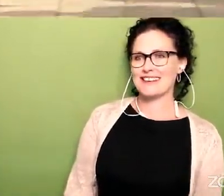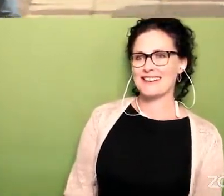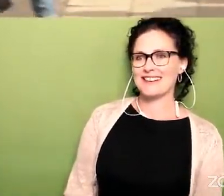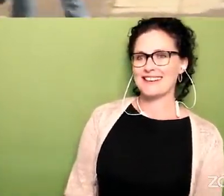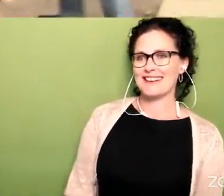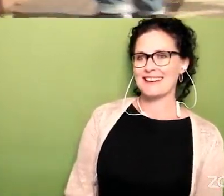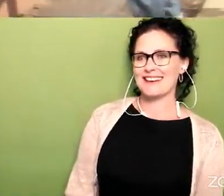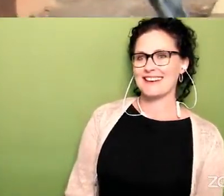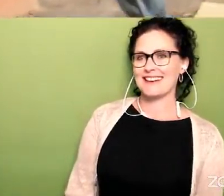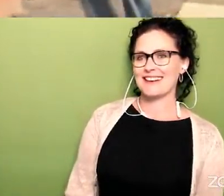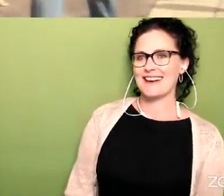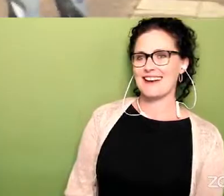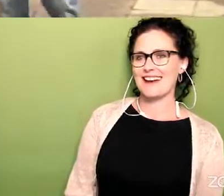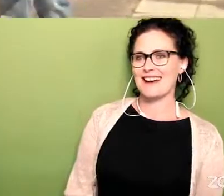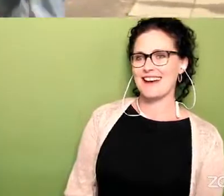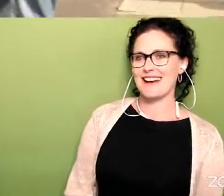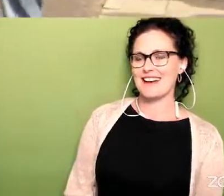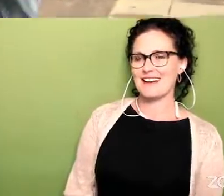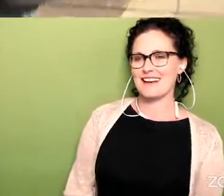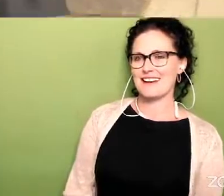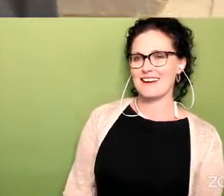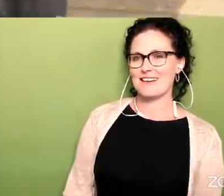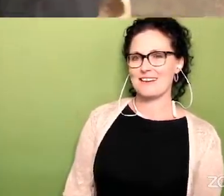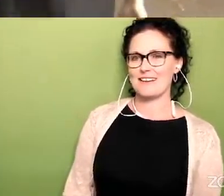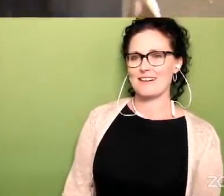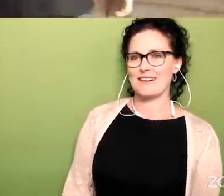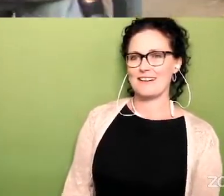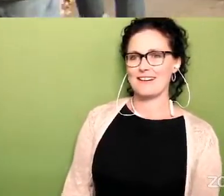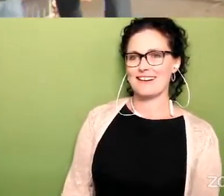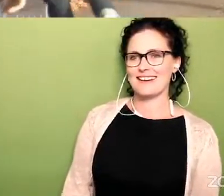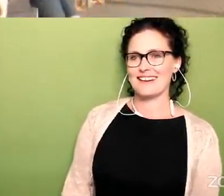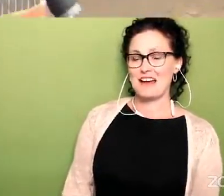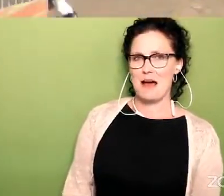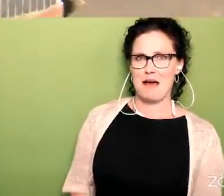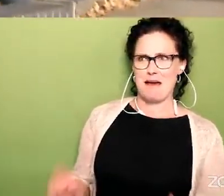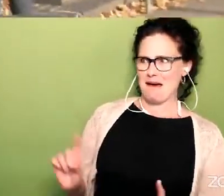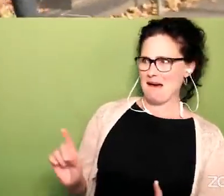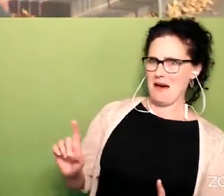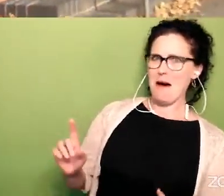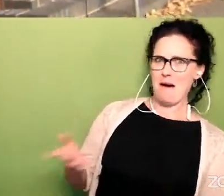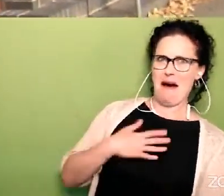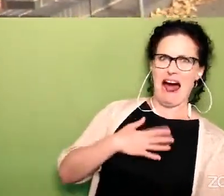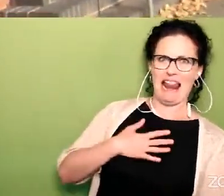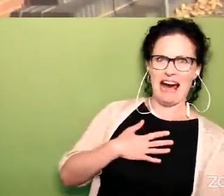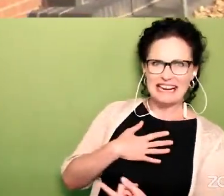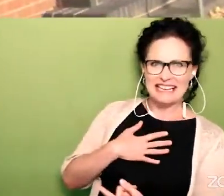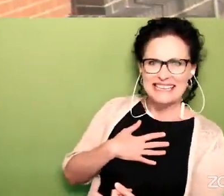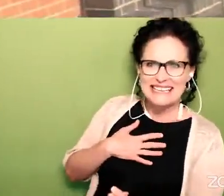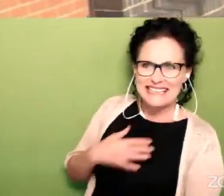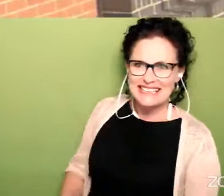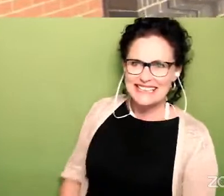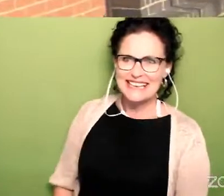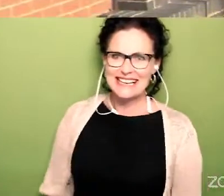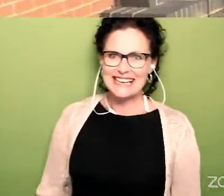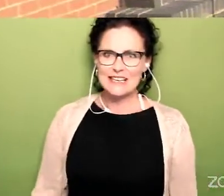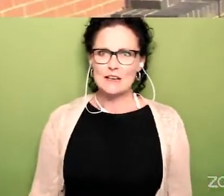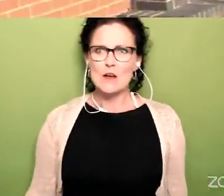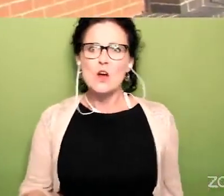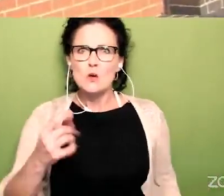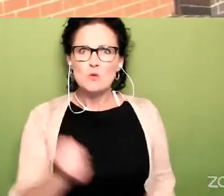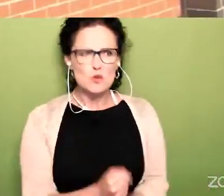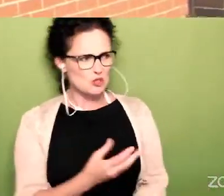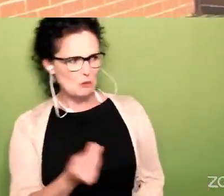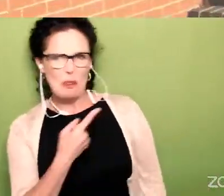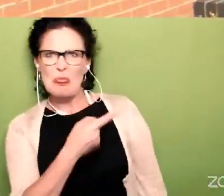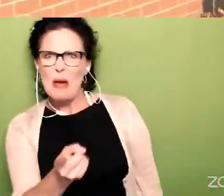doing? Sparks. What are you doing with them? We're just talking. Yeah, it didn't look like that to me. Is he trying to have a pop at you, Leon? What? Yeah, you have a pop at them, and I'll have a pop at